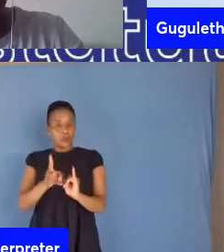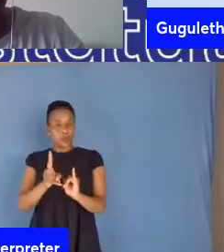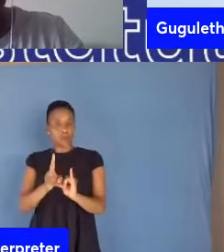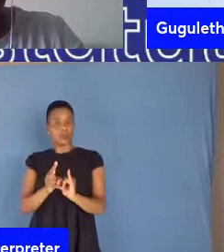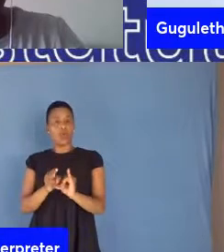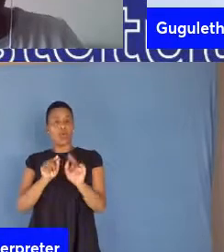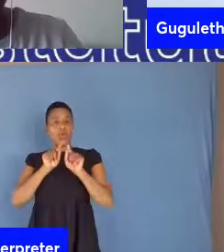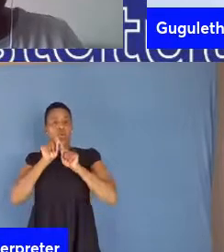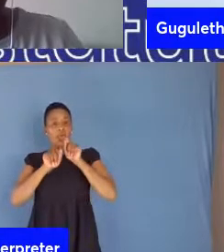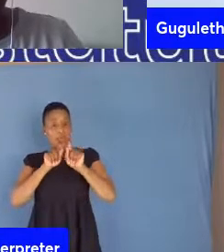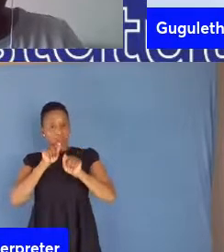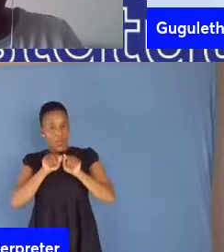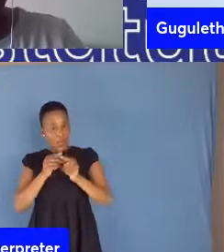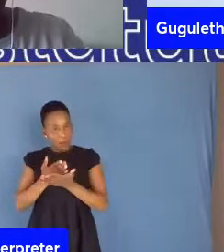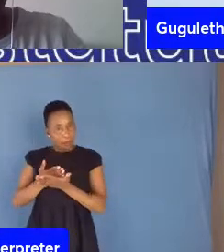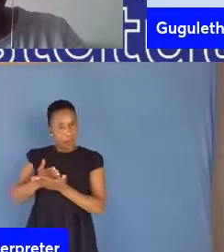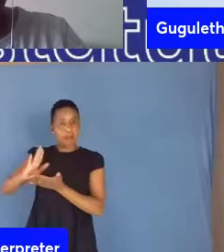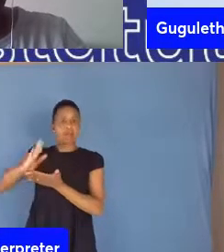you remove the blame,